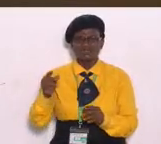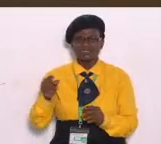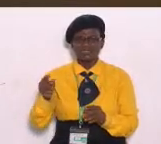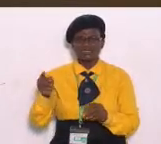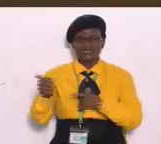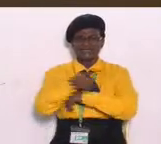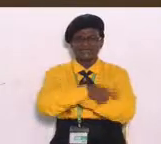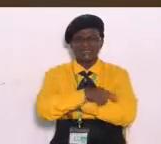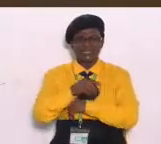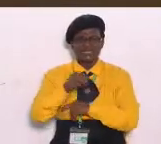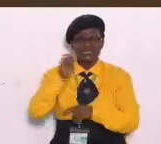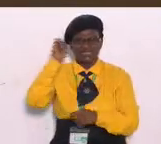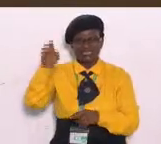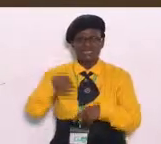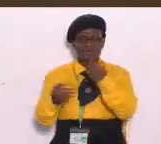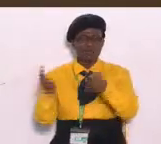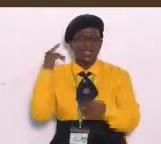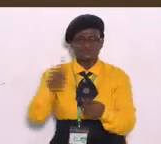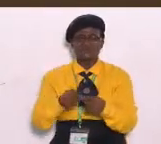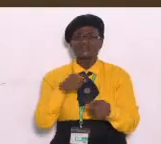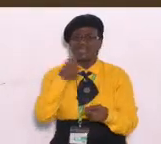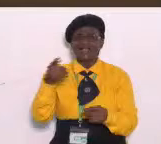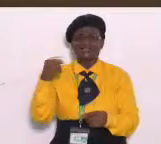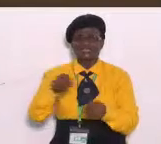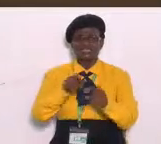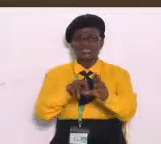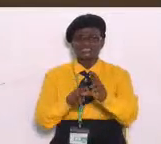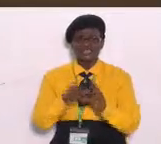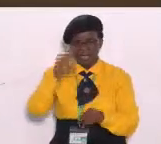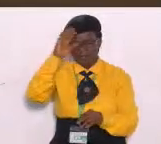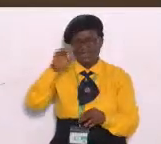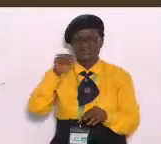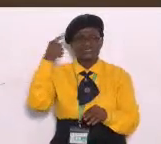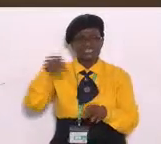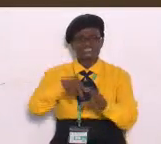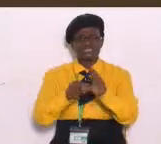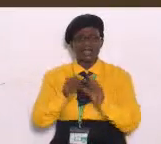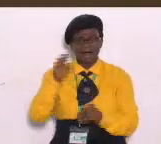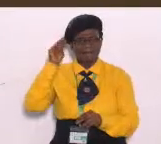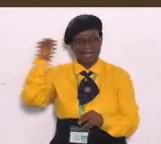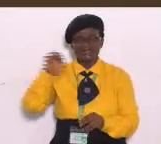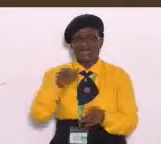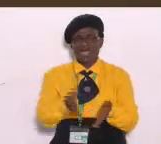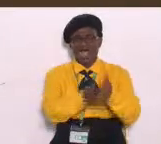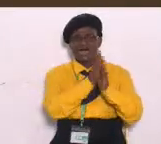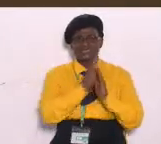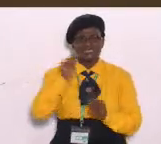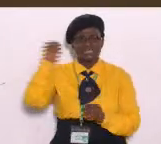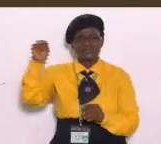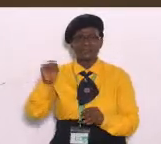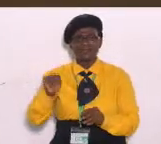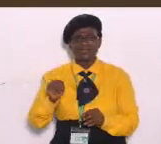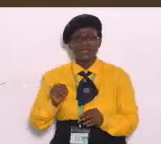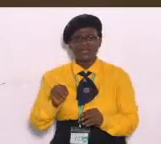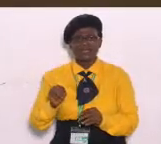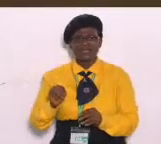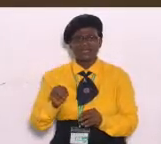to thank the chairman. And the chairman asked him, is there any furniture in the house?